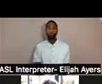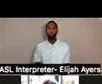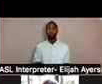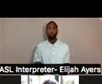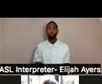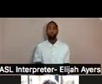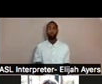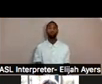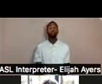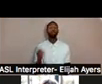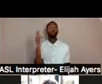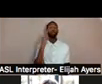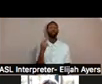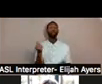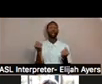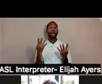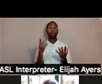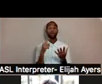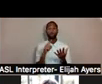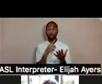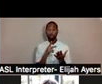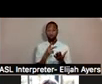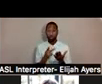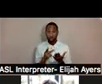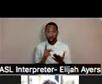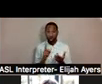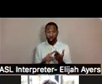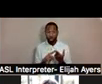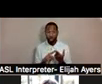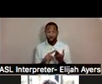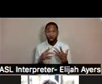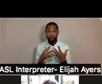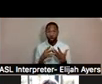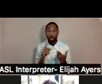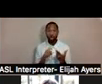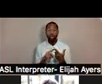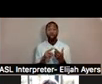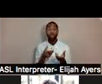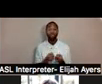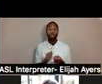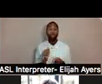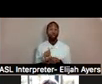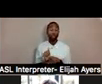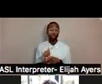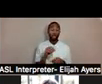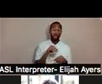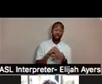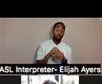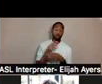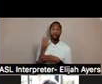Realizing how much fear of abandonment, of failure I'm holding, how to do some trust work, internal and external.